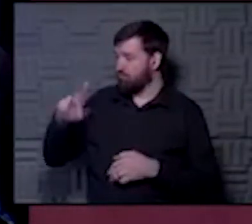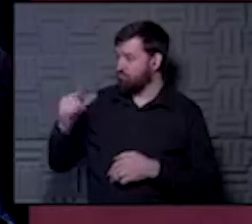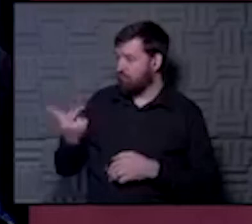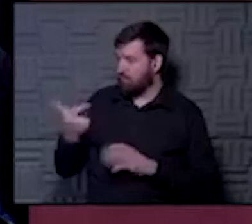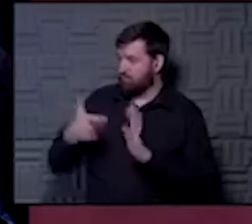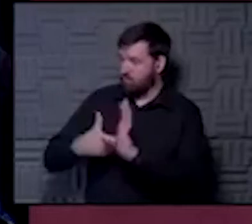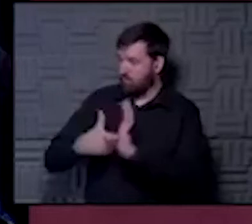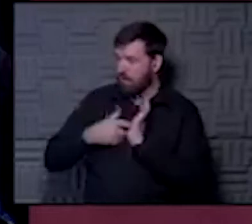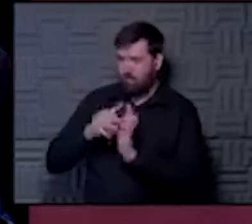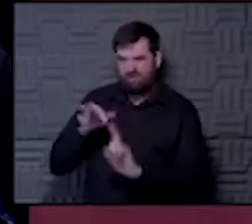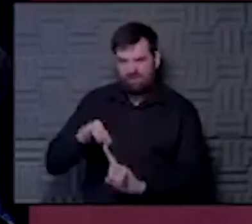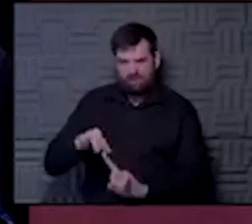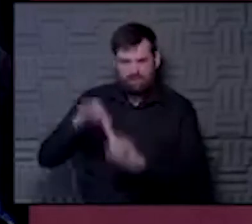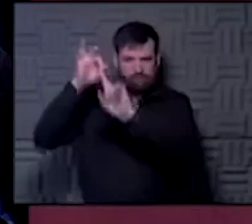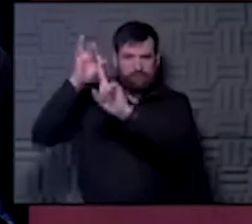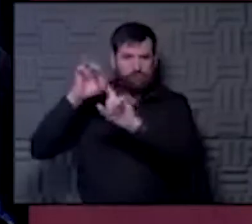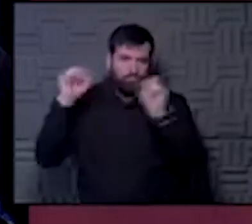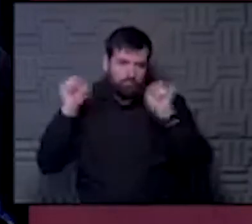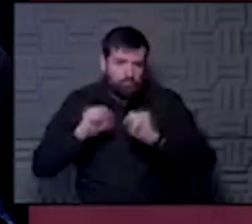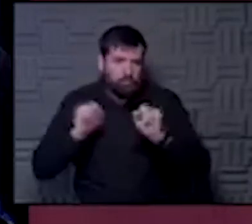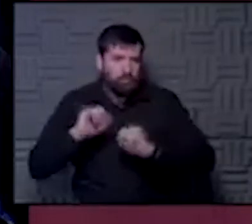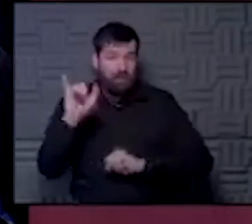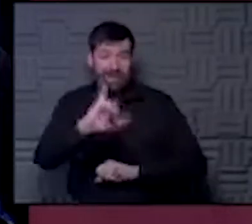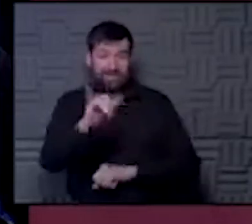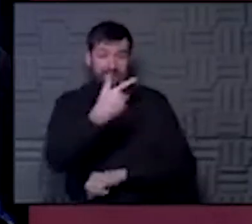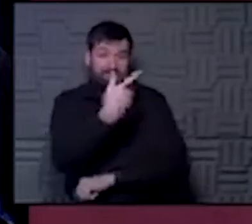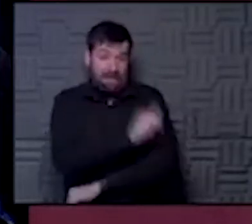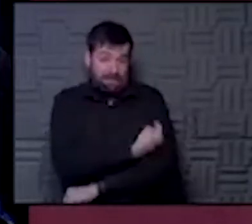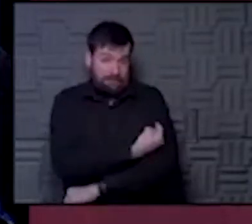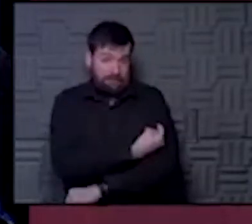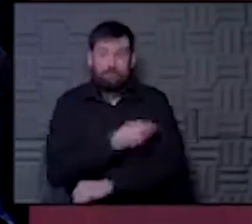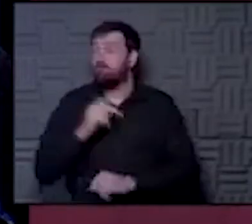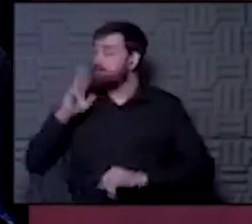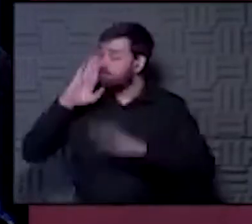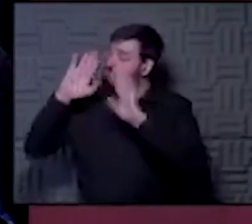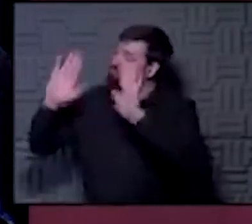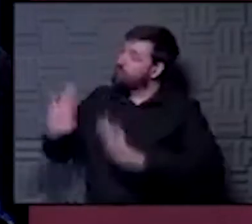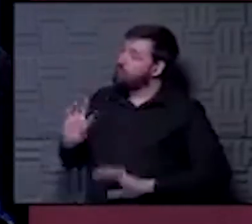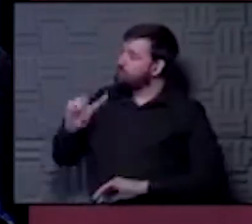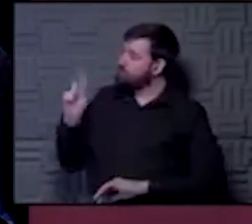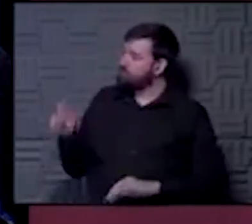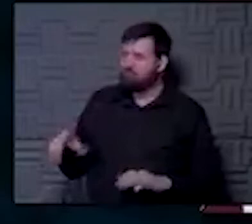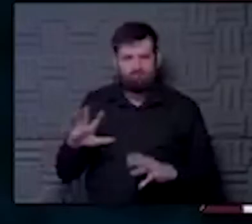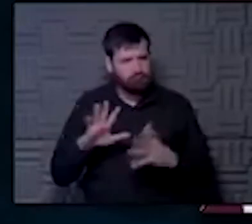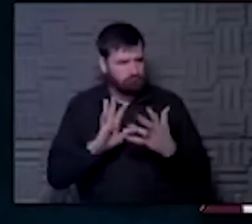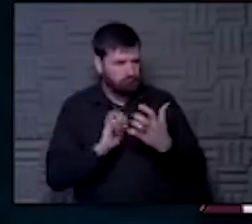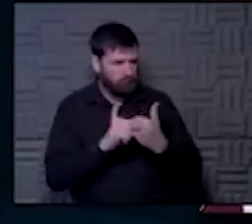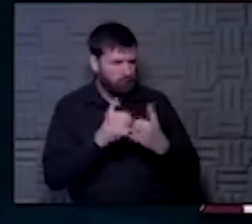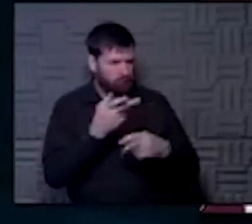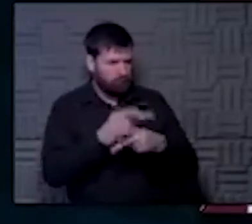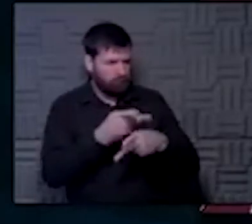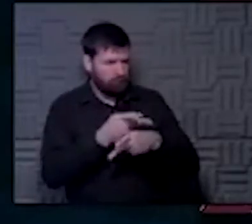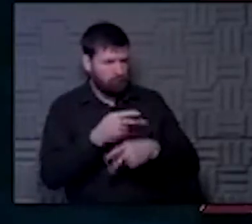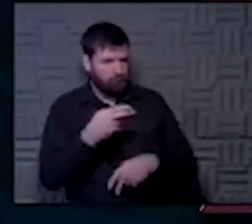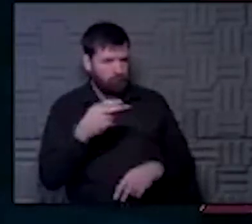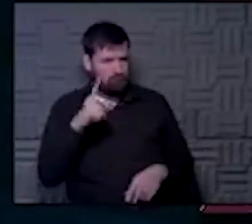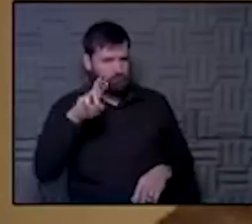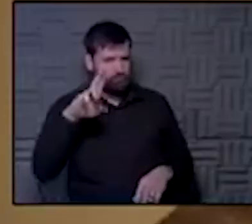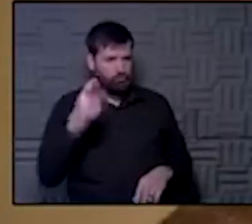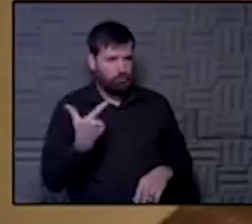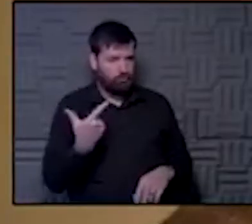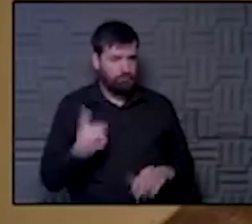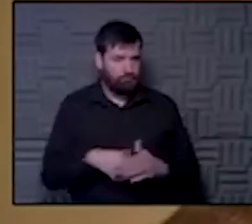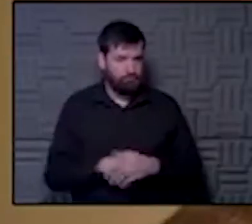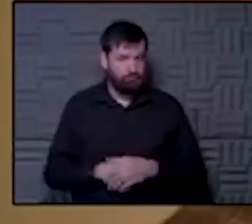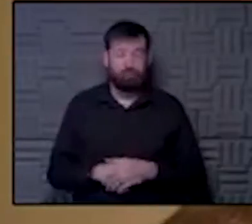kind of special refrigeration like the vaccine does? Oh, great question. Storage. How do you handle this, Shannon? How do you handle the drug?